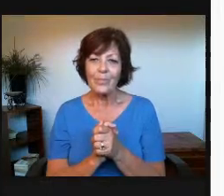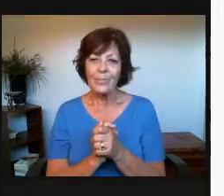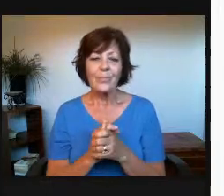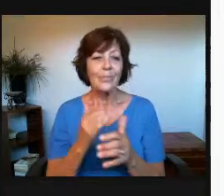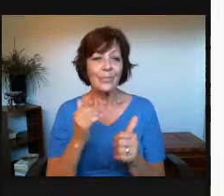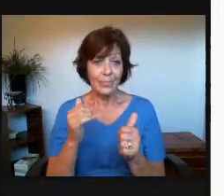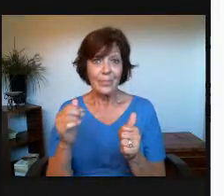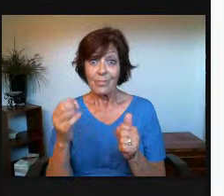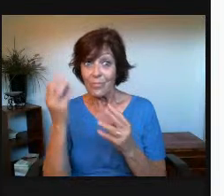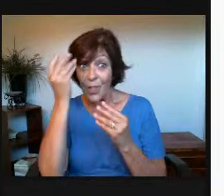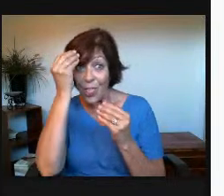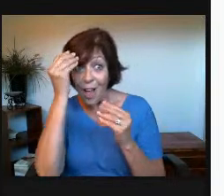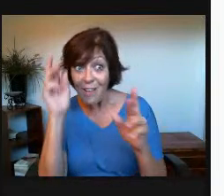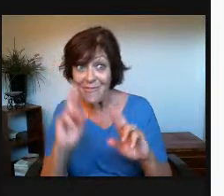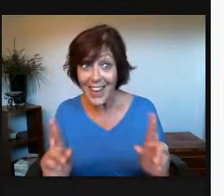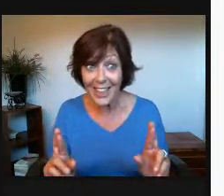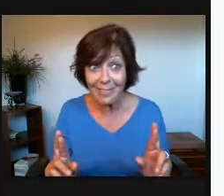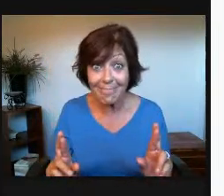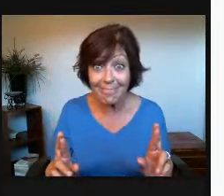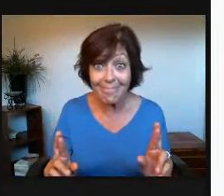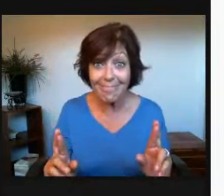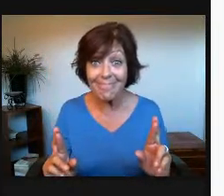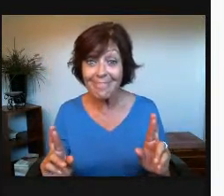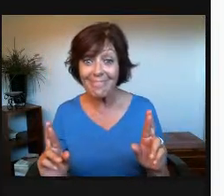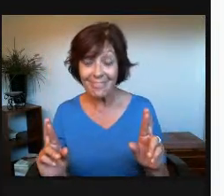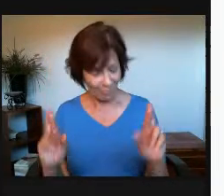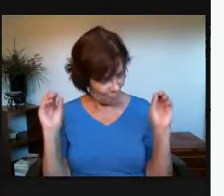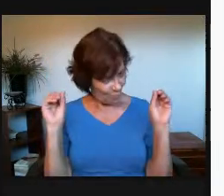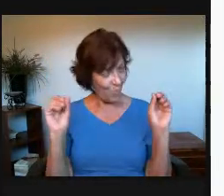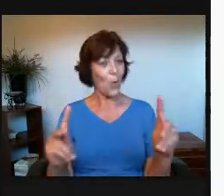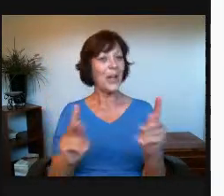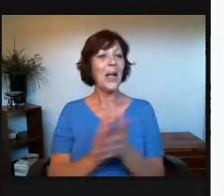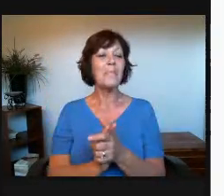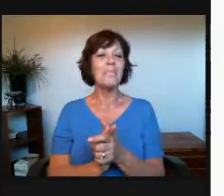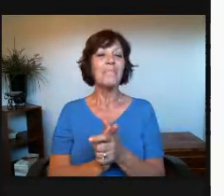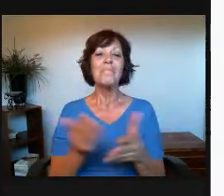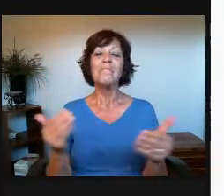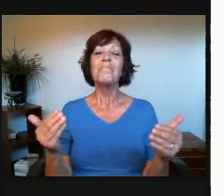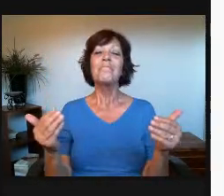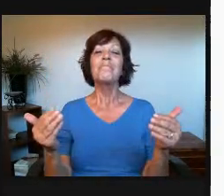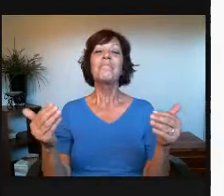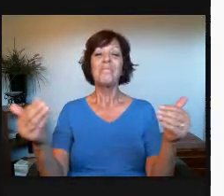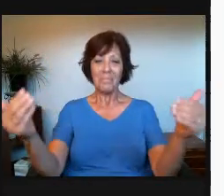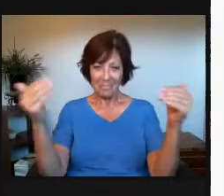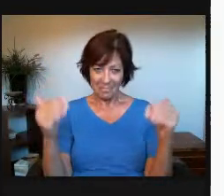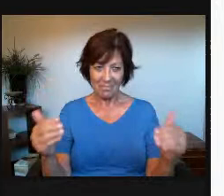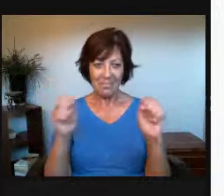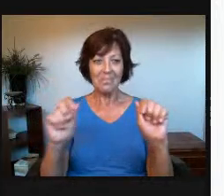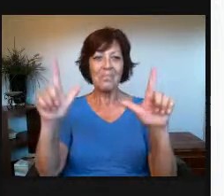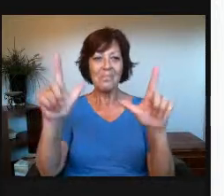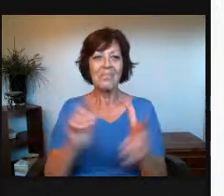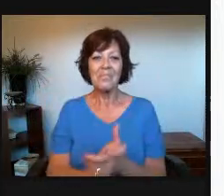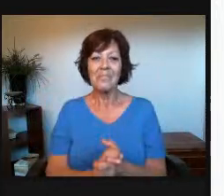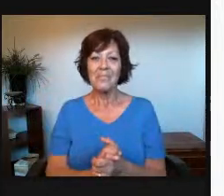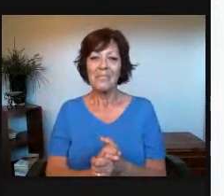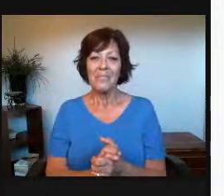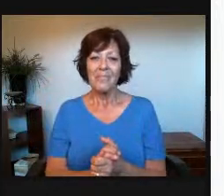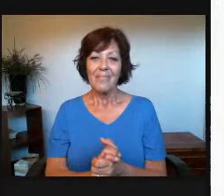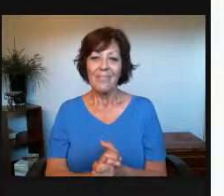Everybody got your thoughts in your head? All right, so let's go on to the next slide.